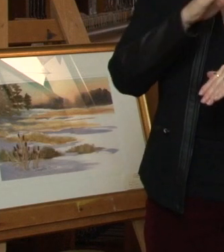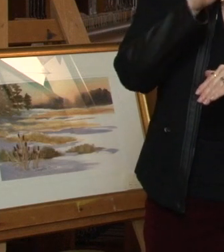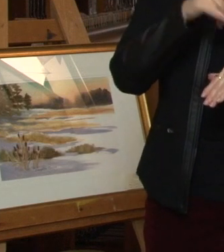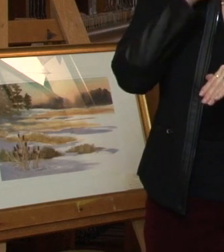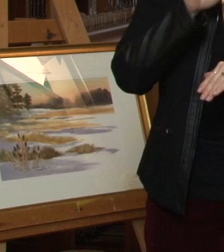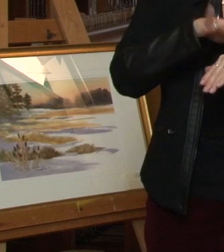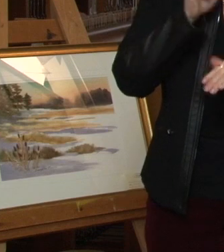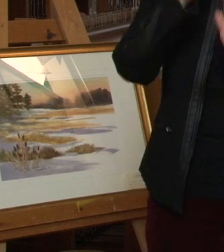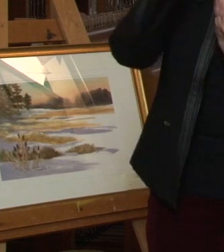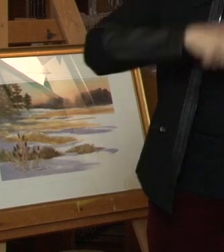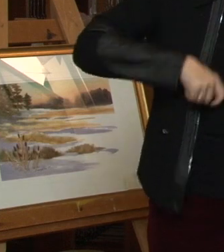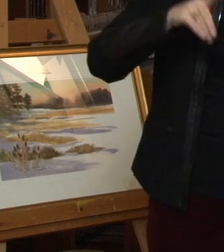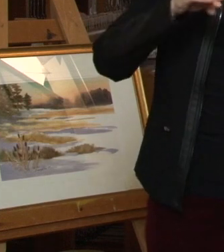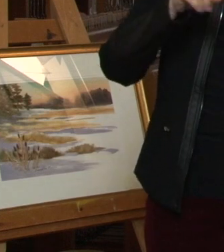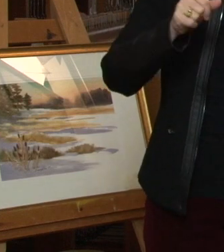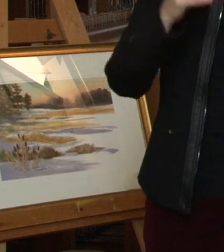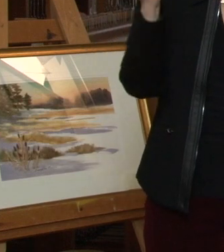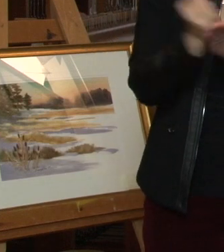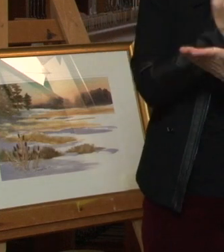Never.